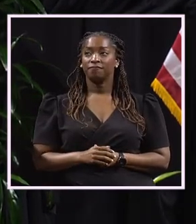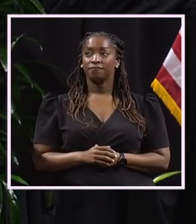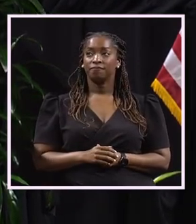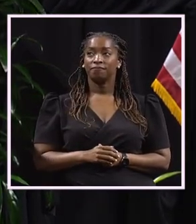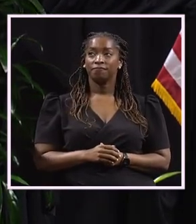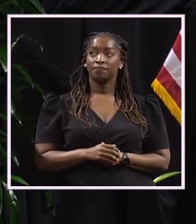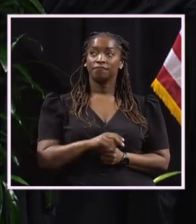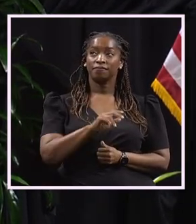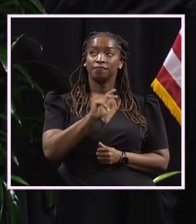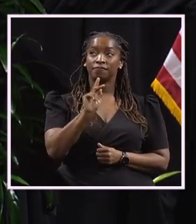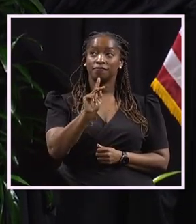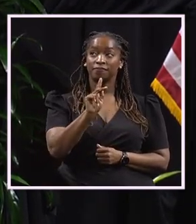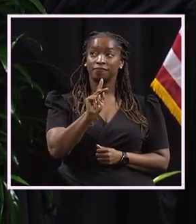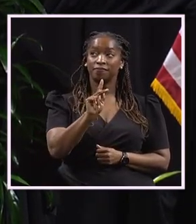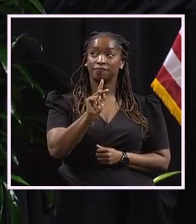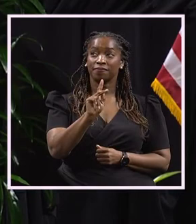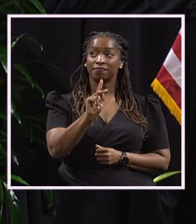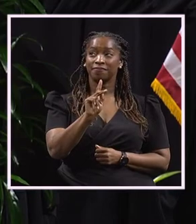Kenneth.